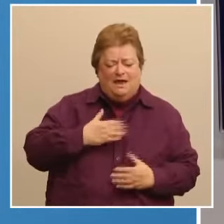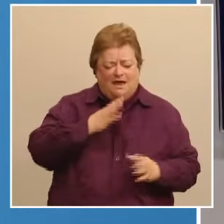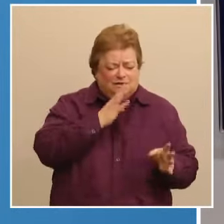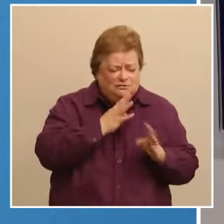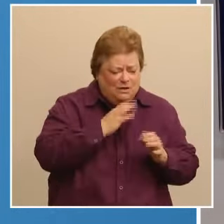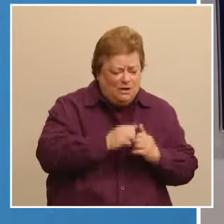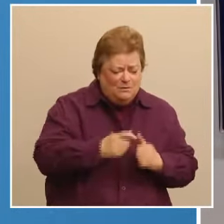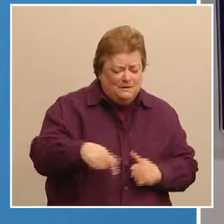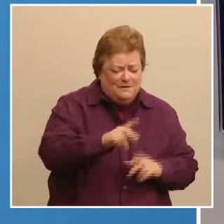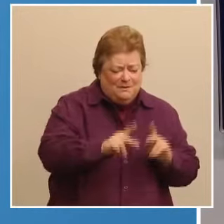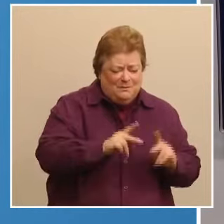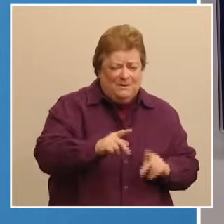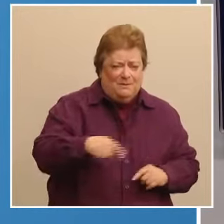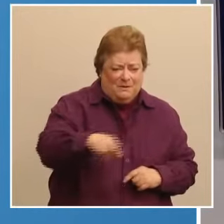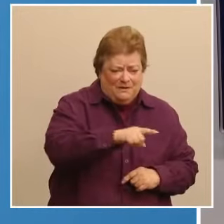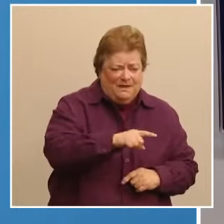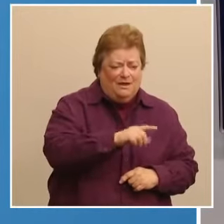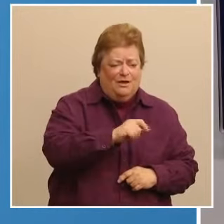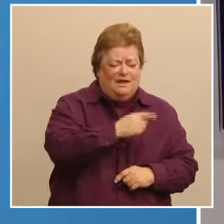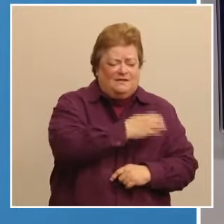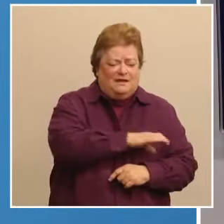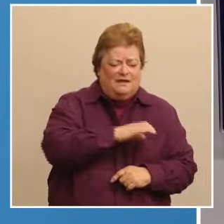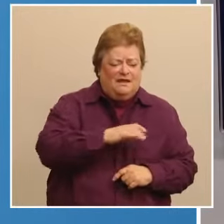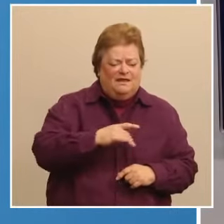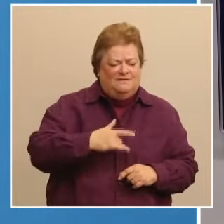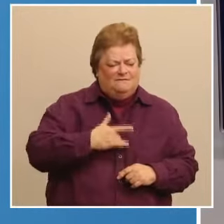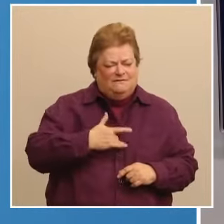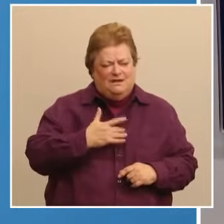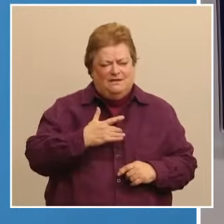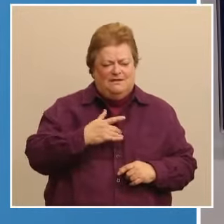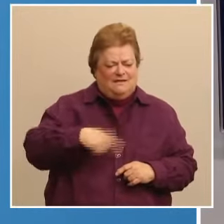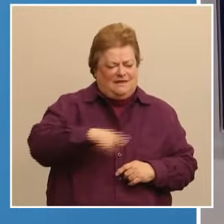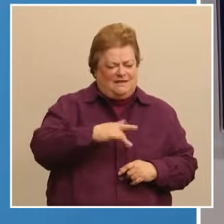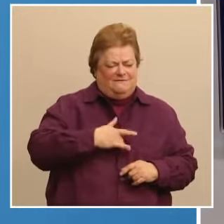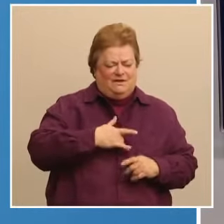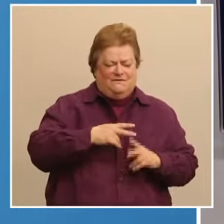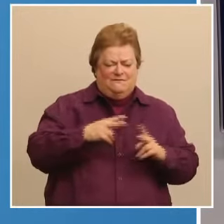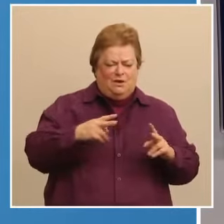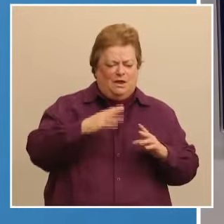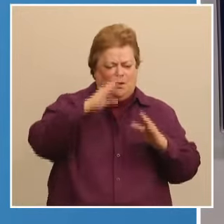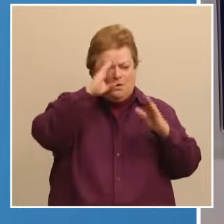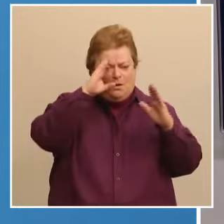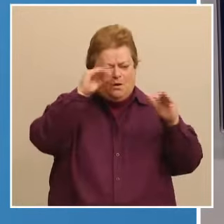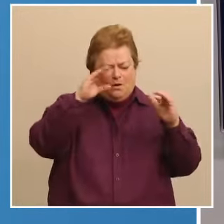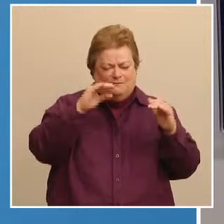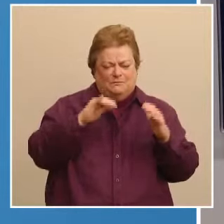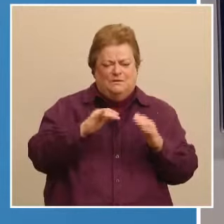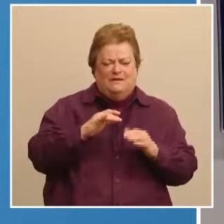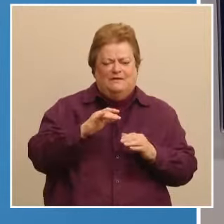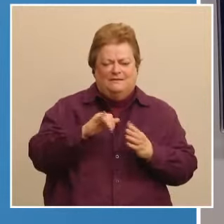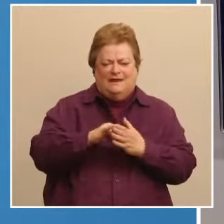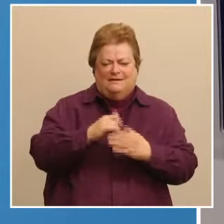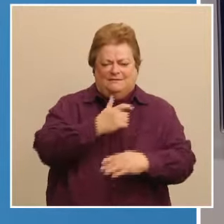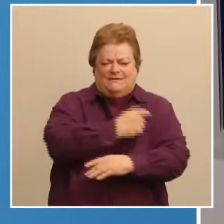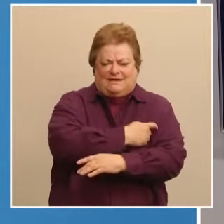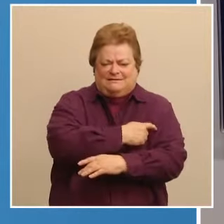or at the site, and they were filled with hope about the opportunities that the vaccine gives them.